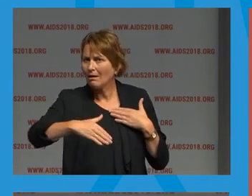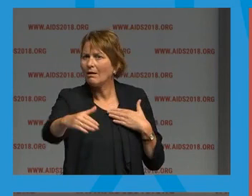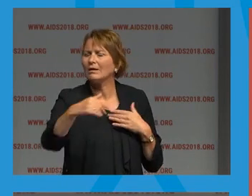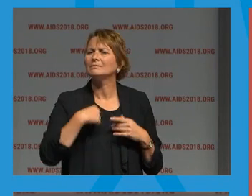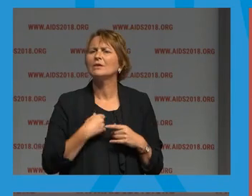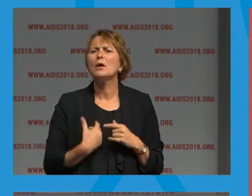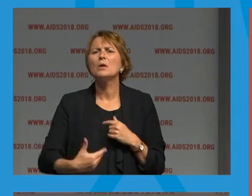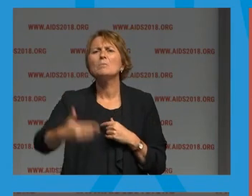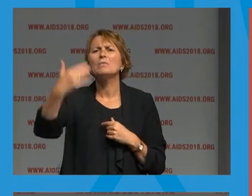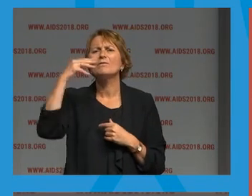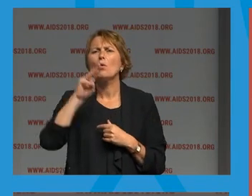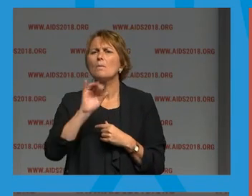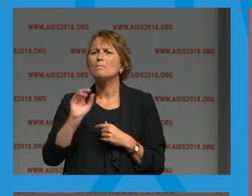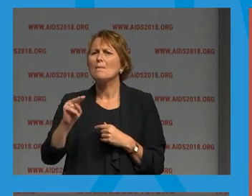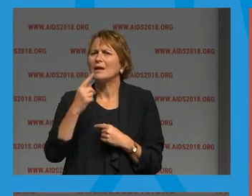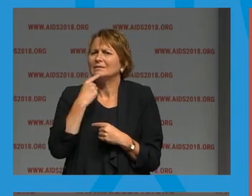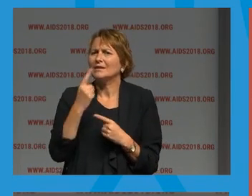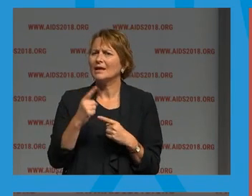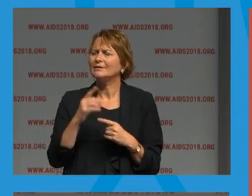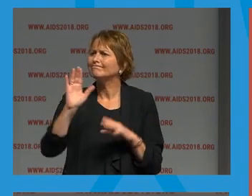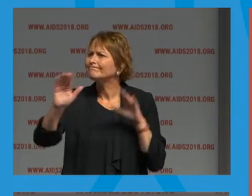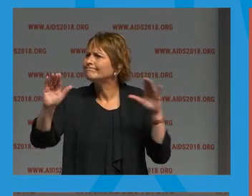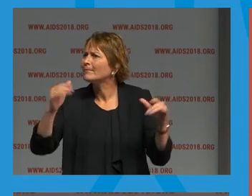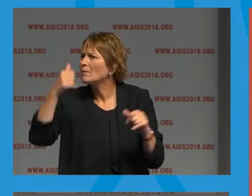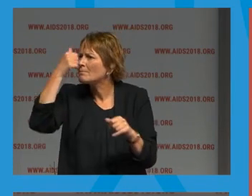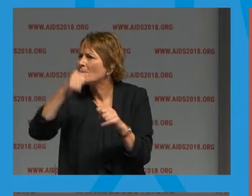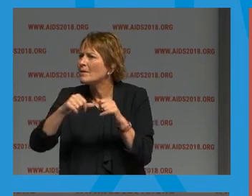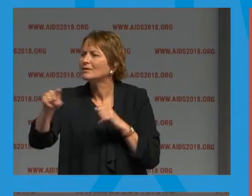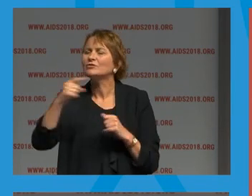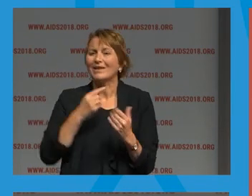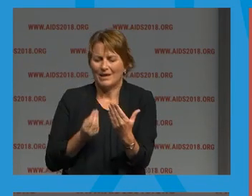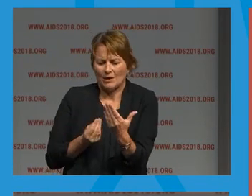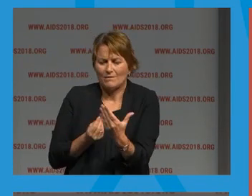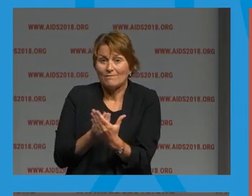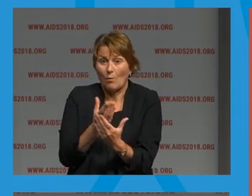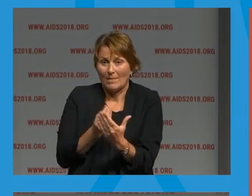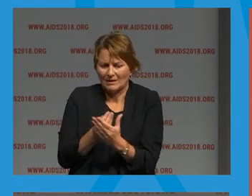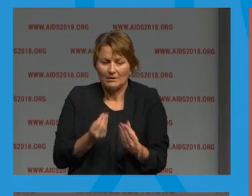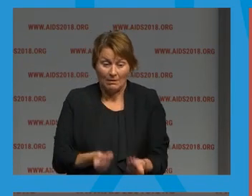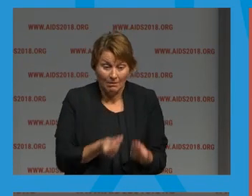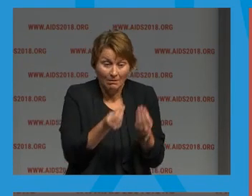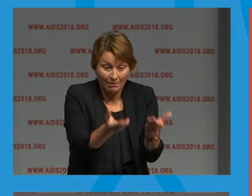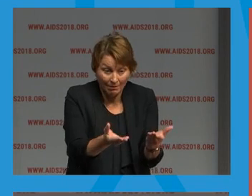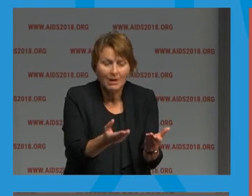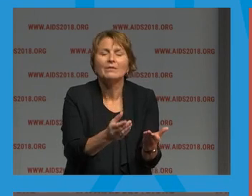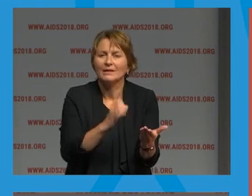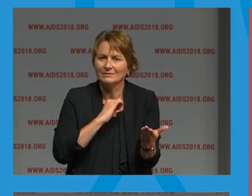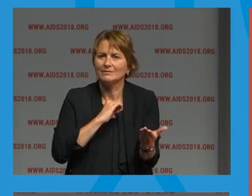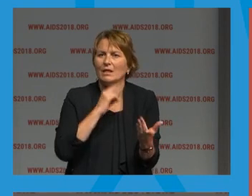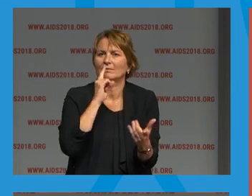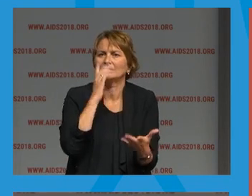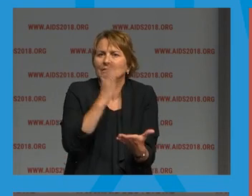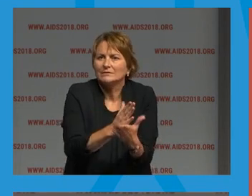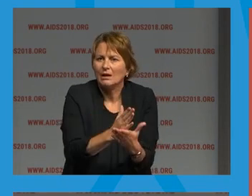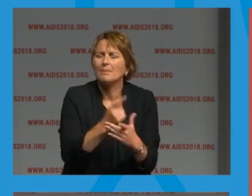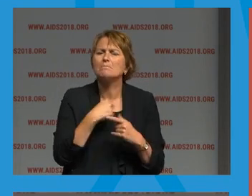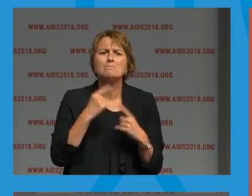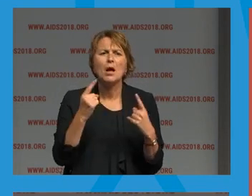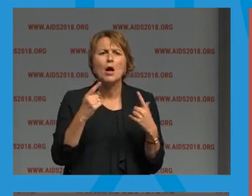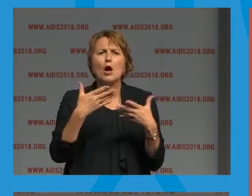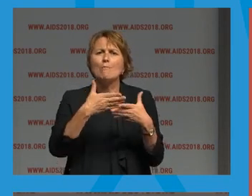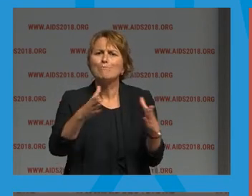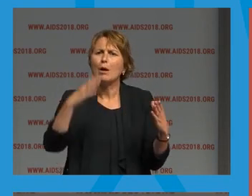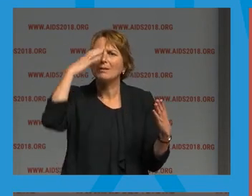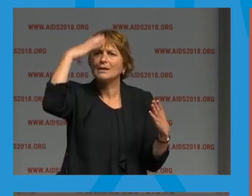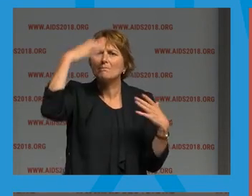what Jonathan Mann said, remember he said the informed choices of personal behavior, public health systems